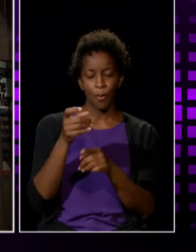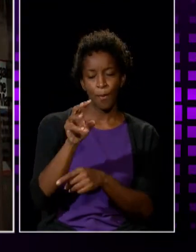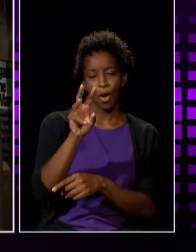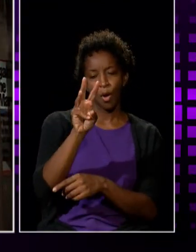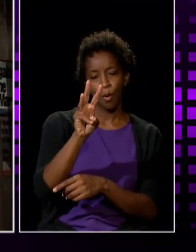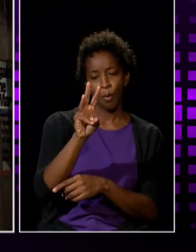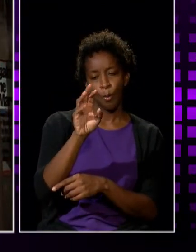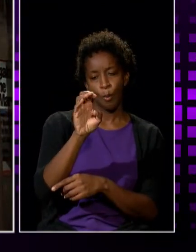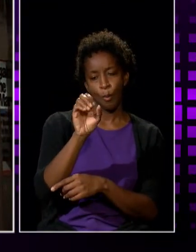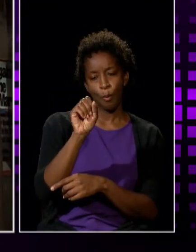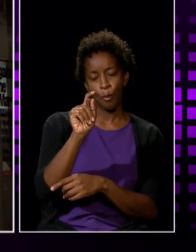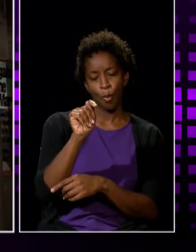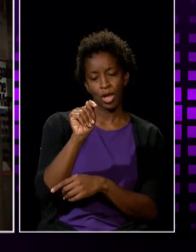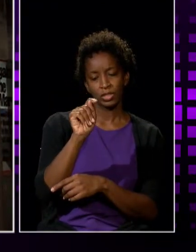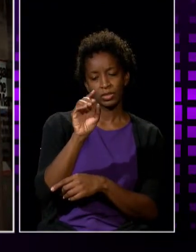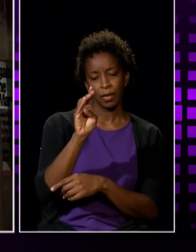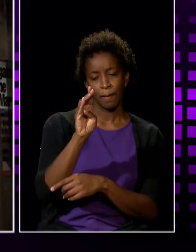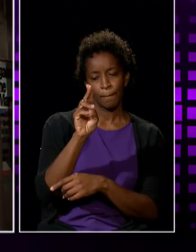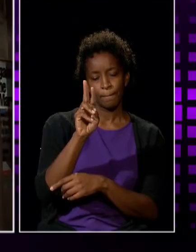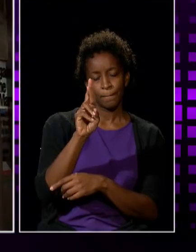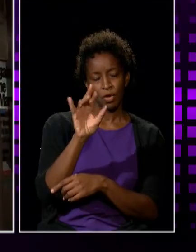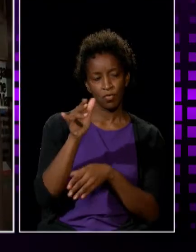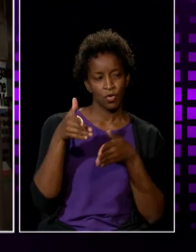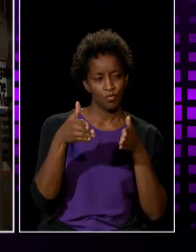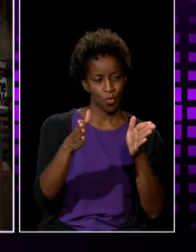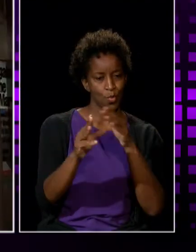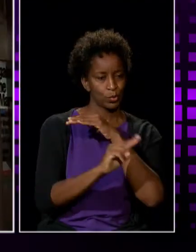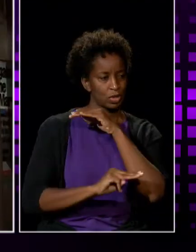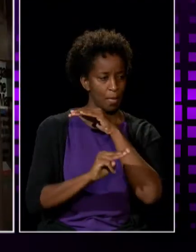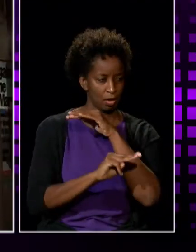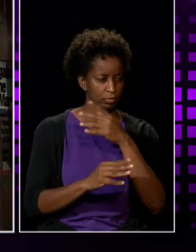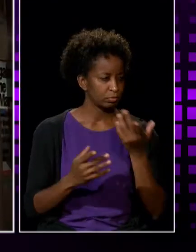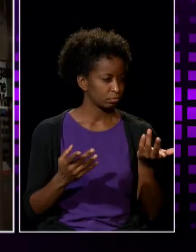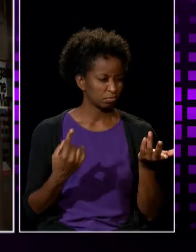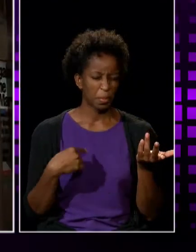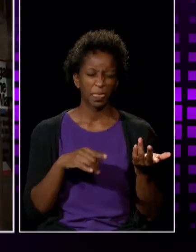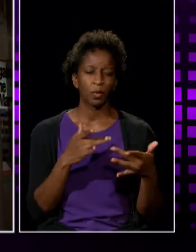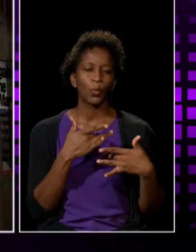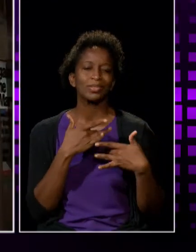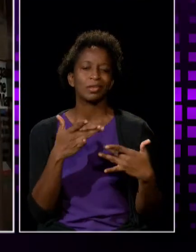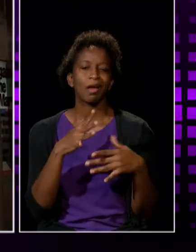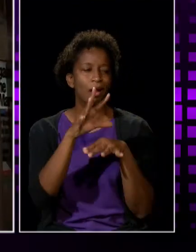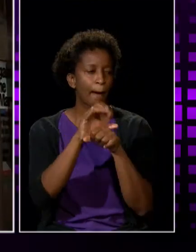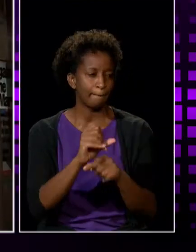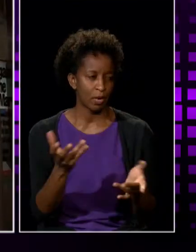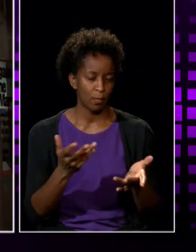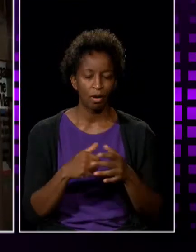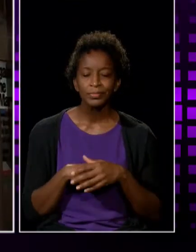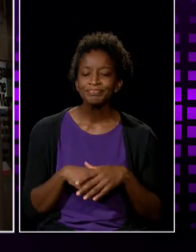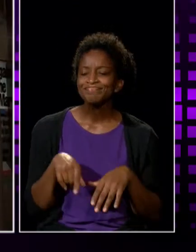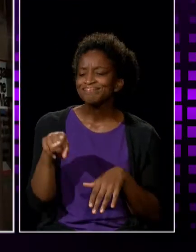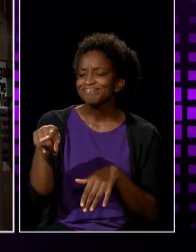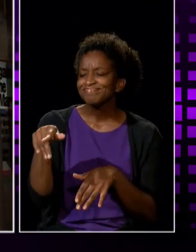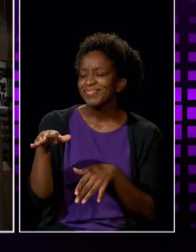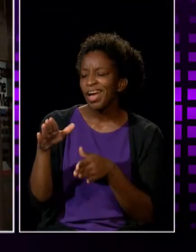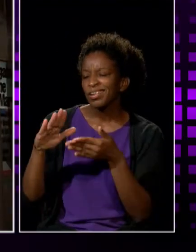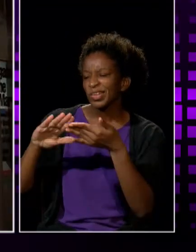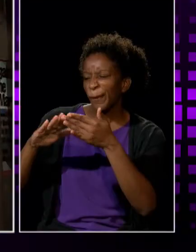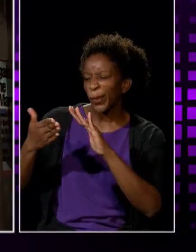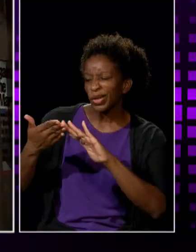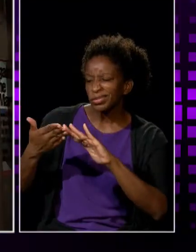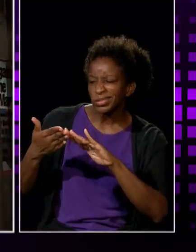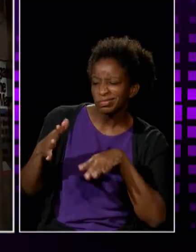of labeling certain communities and the schools that certain people attend, and the people that come out of